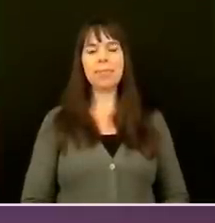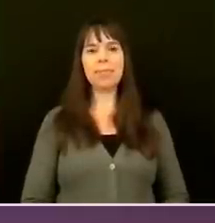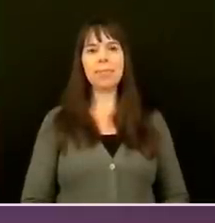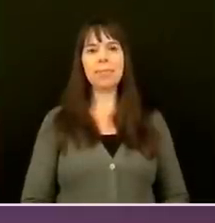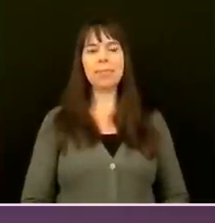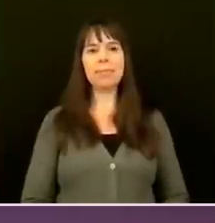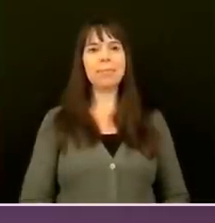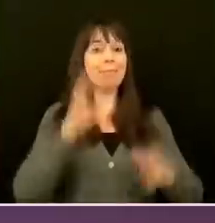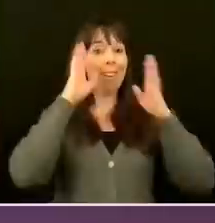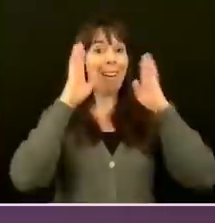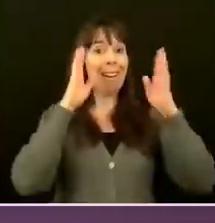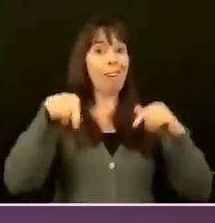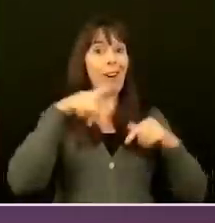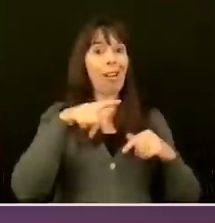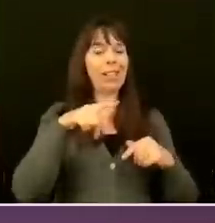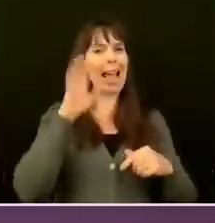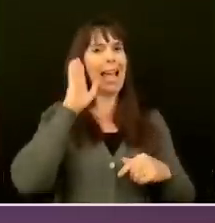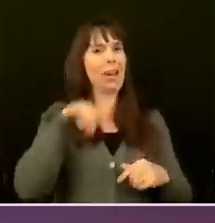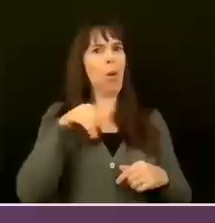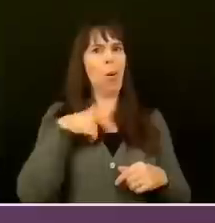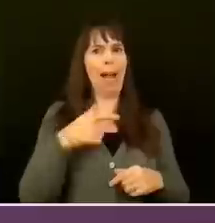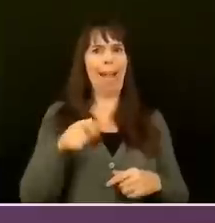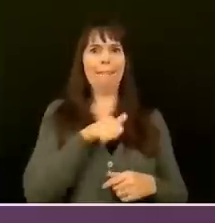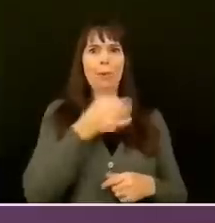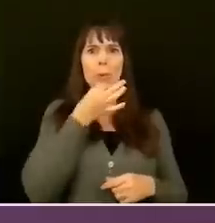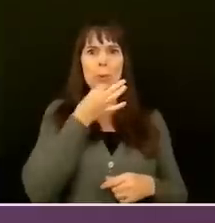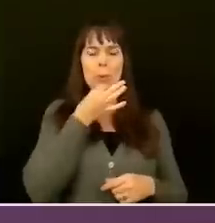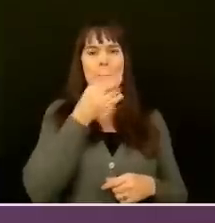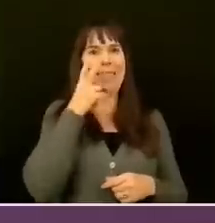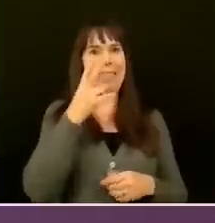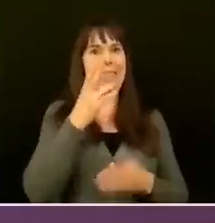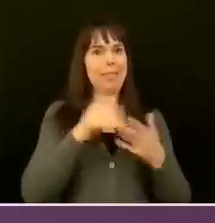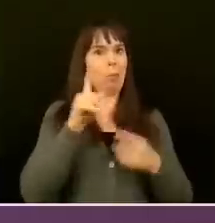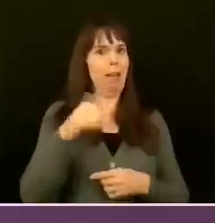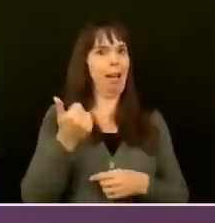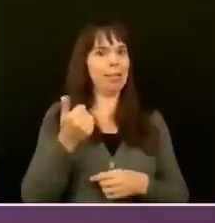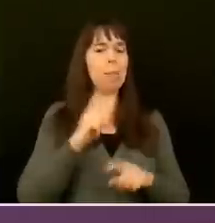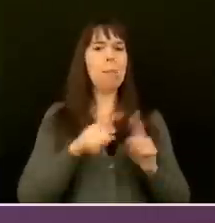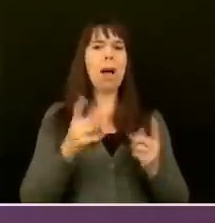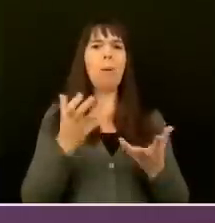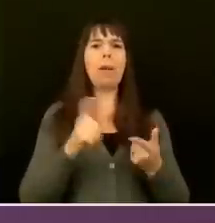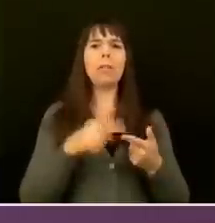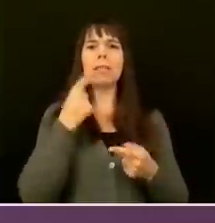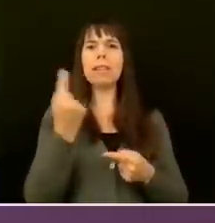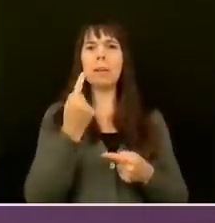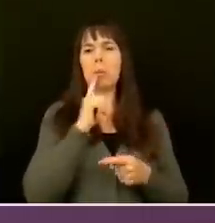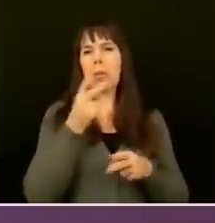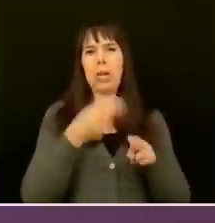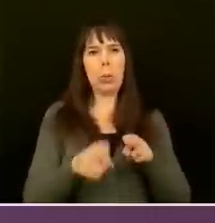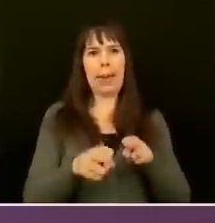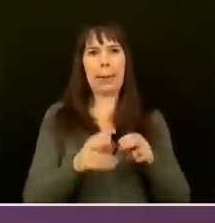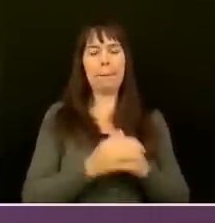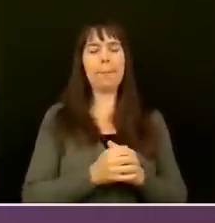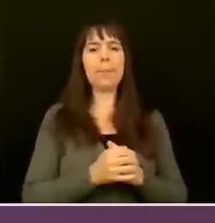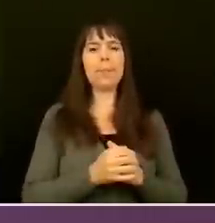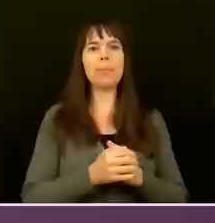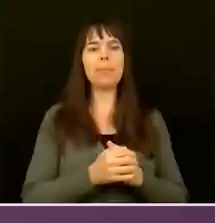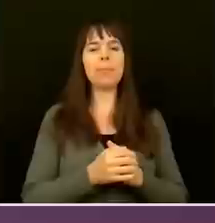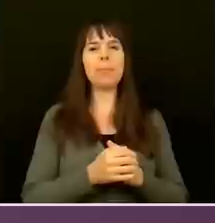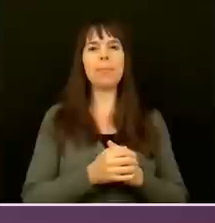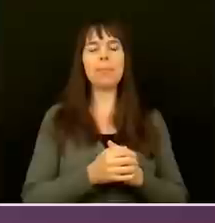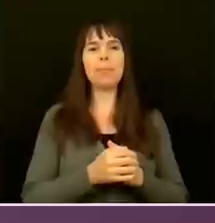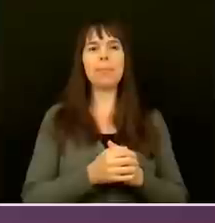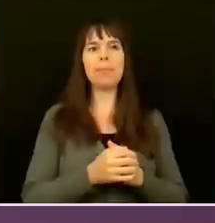Hey, y'all. I know I've got to get off soon because you got to see someone else, but I wanted to say something really quick. I'm the descendant